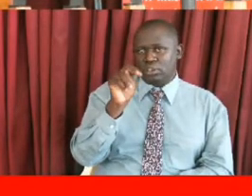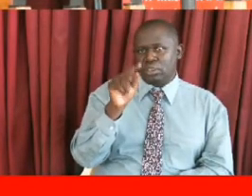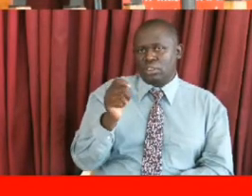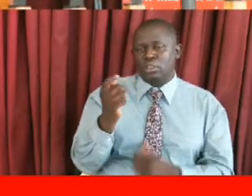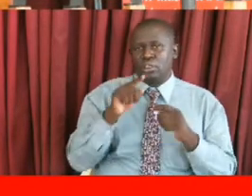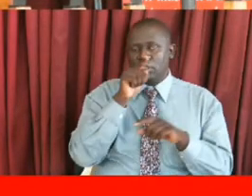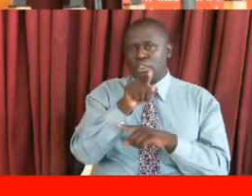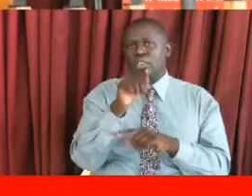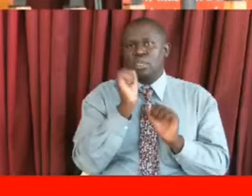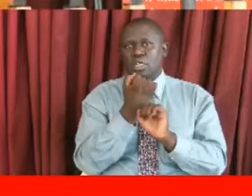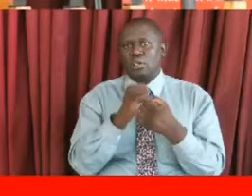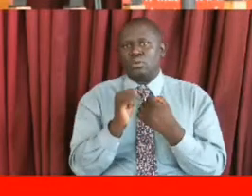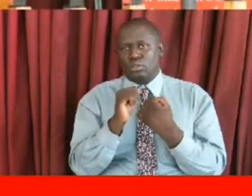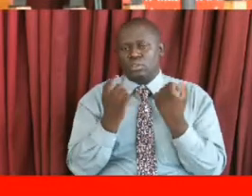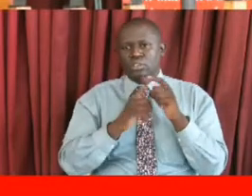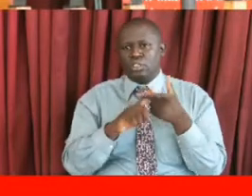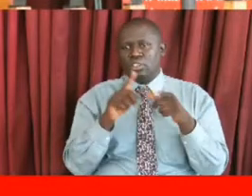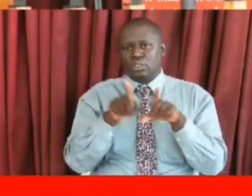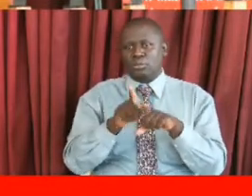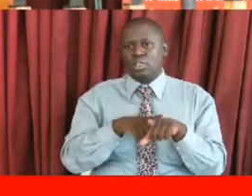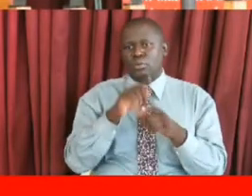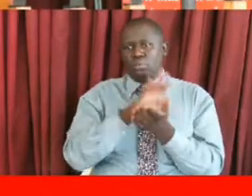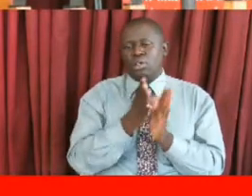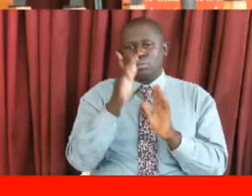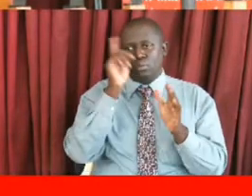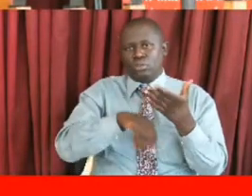being and then be